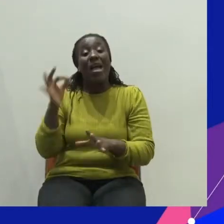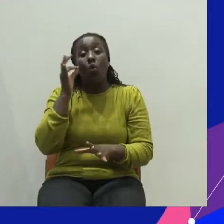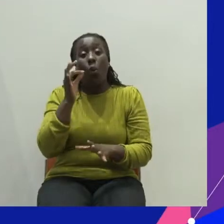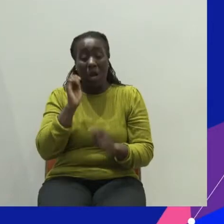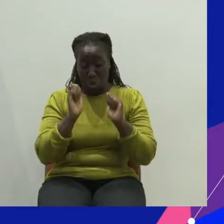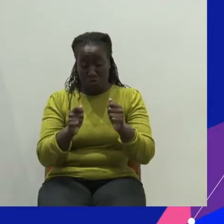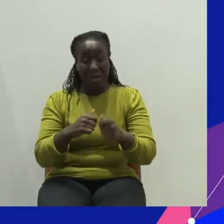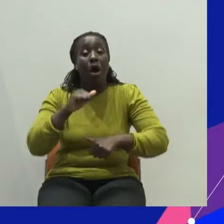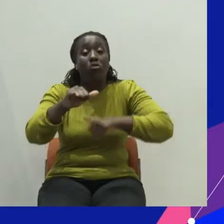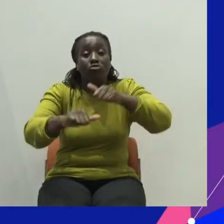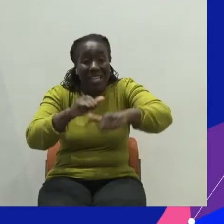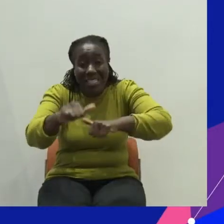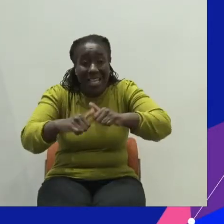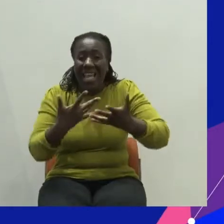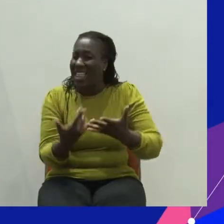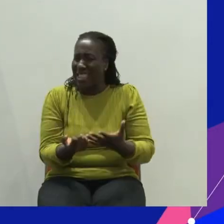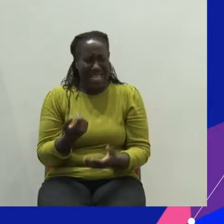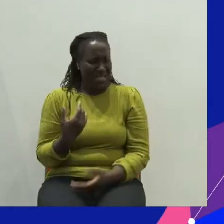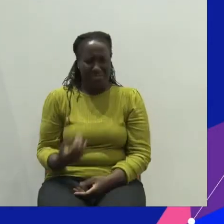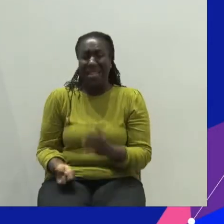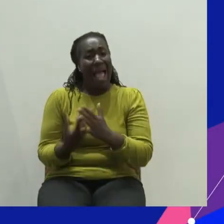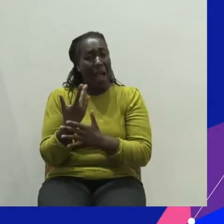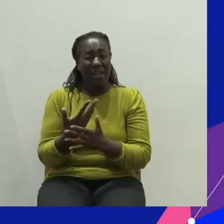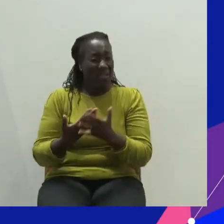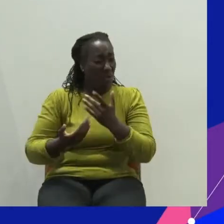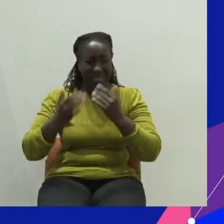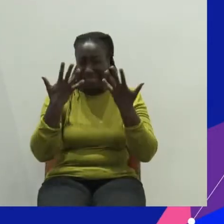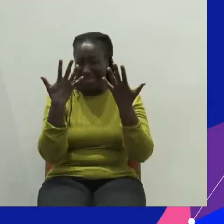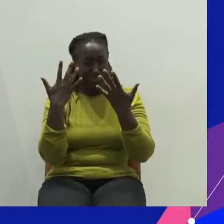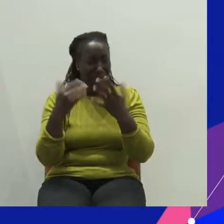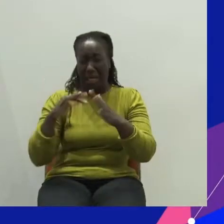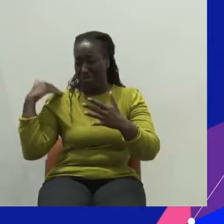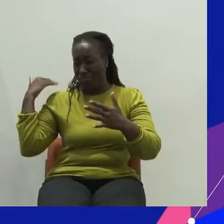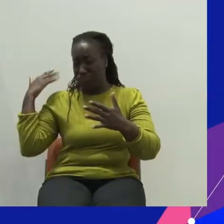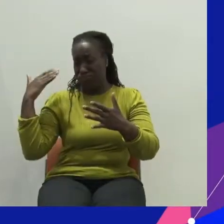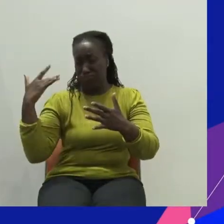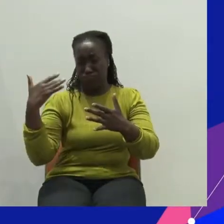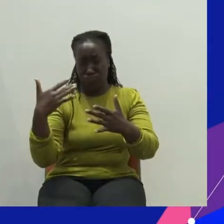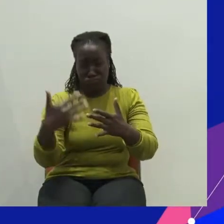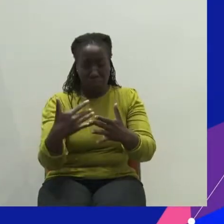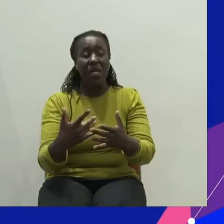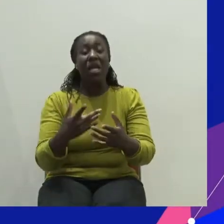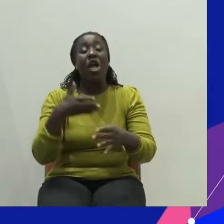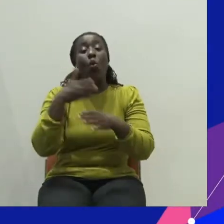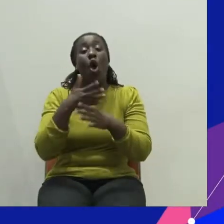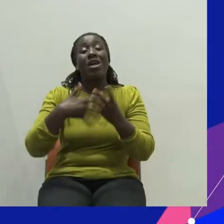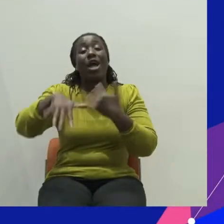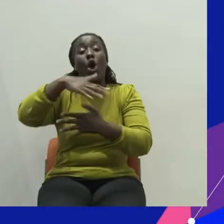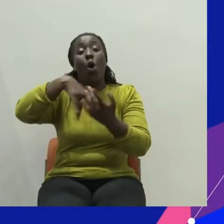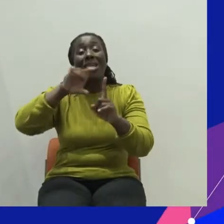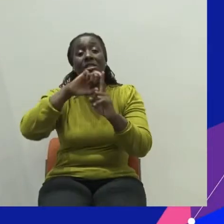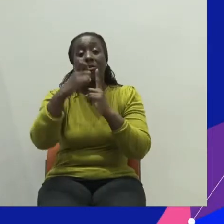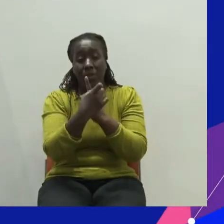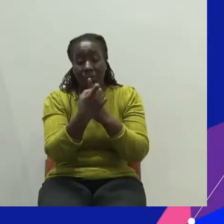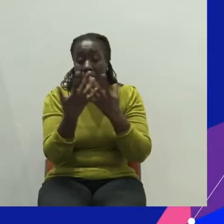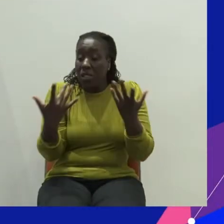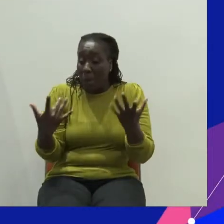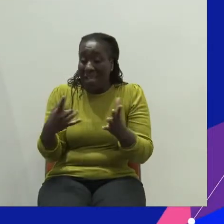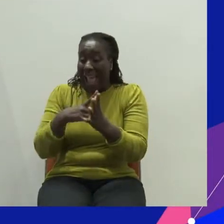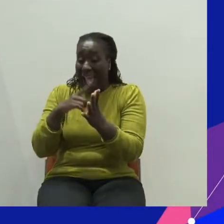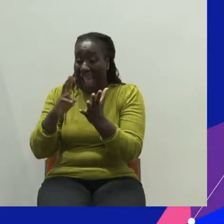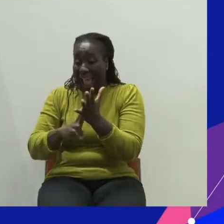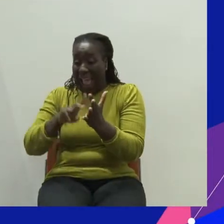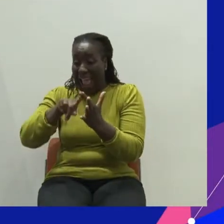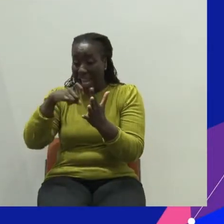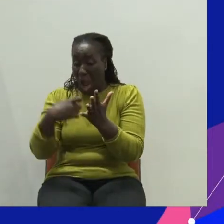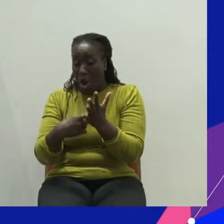has been in operation for decades that uses very complex communities, one set that's anaerobic, one set